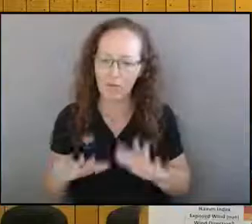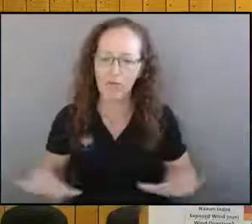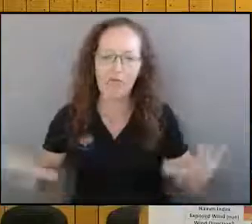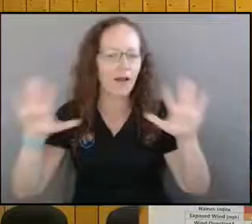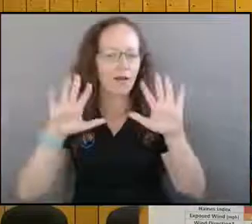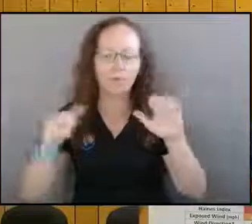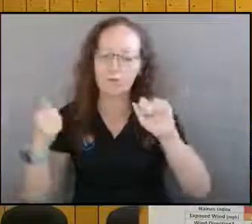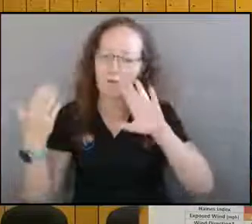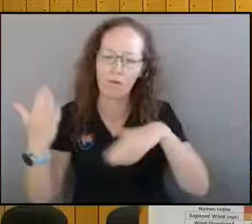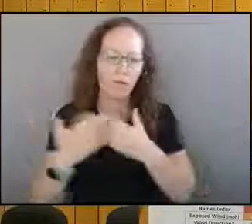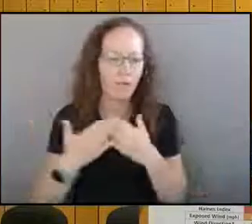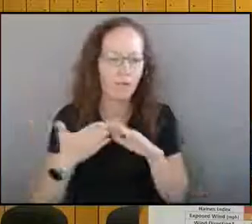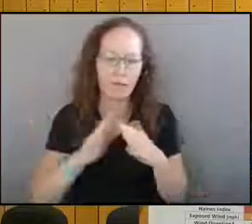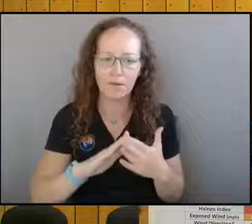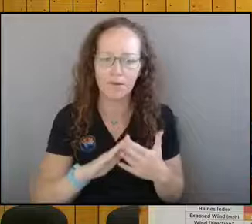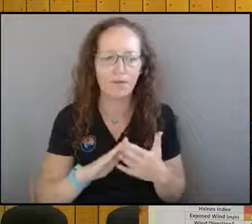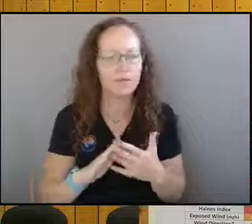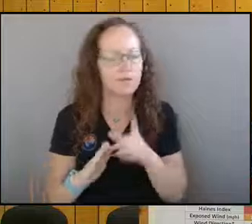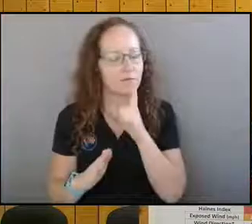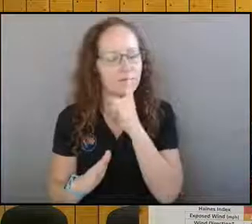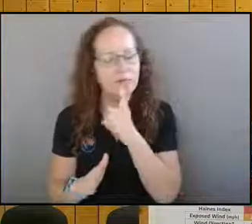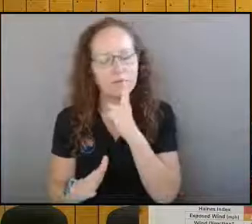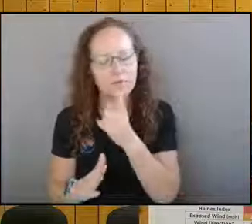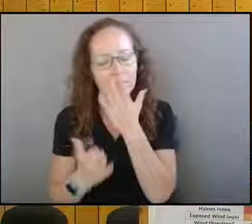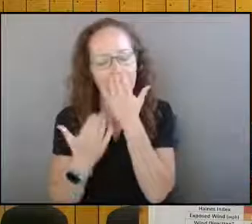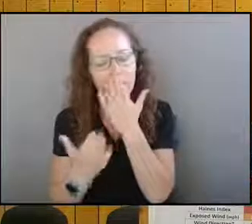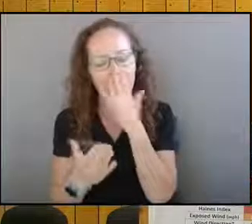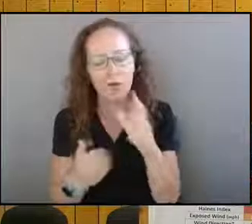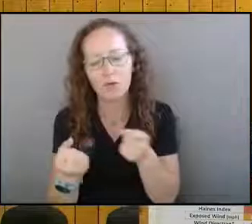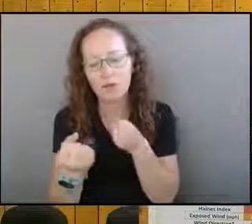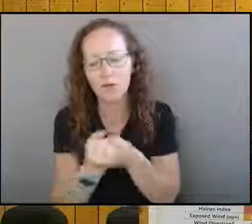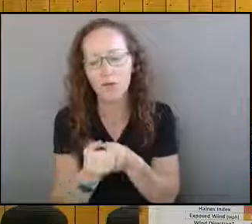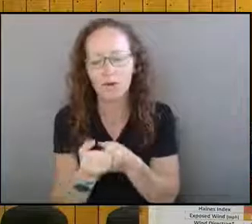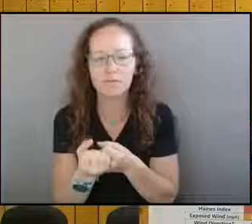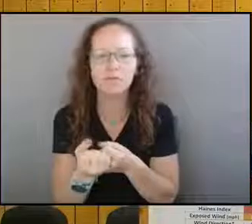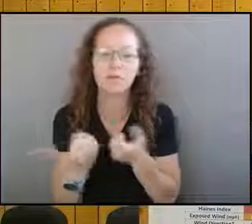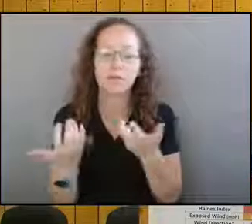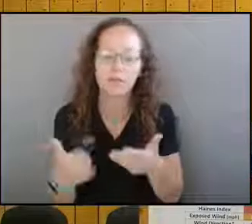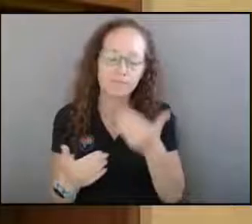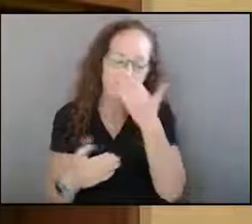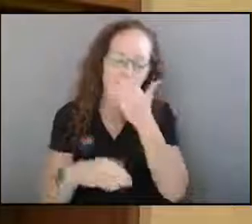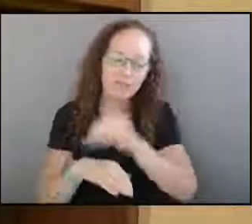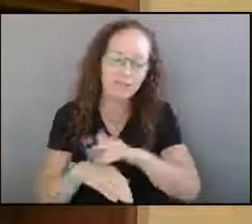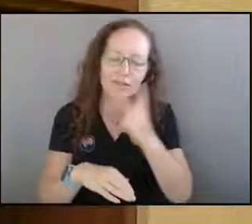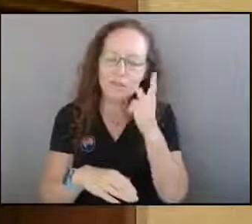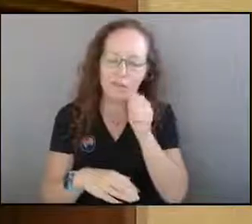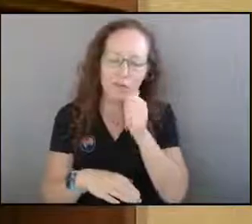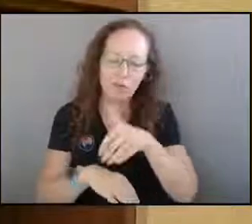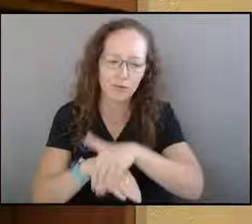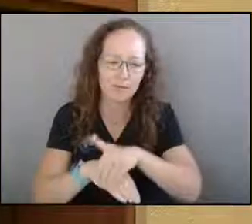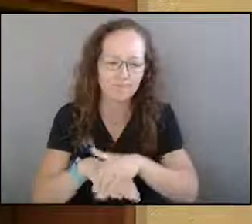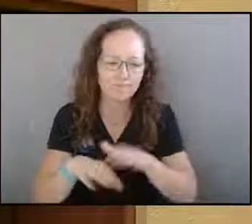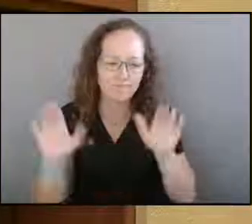enough for all the support that you've shown us. So with that, everybody have a good evening, and we'll see you tomorrow night. Thanks.